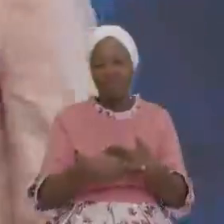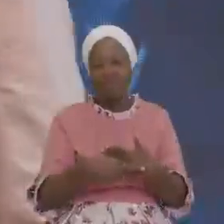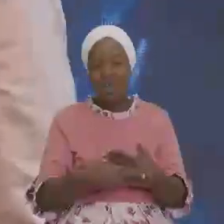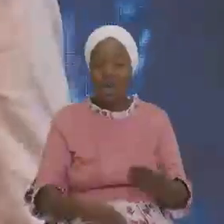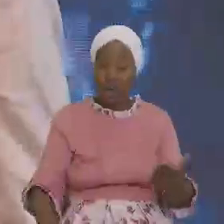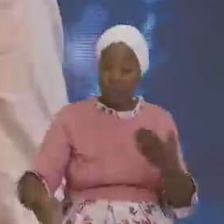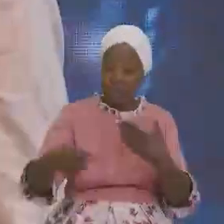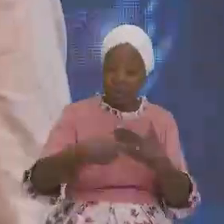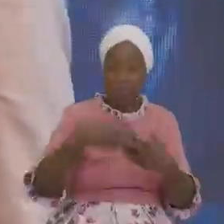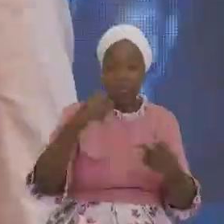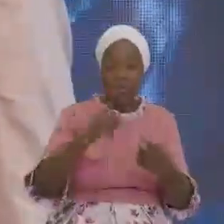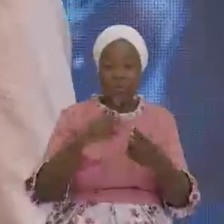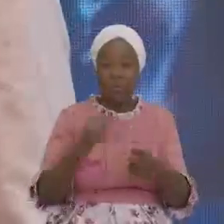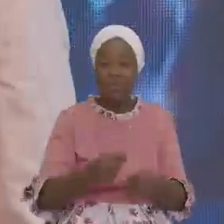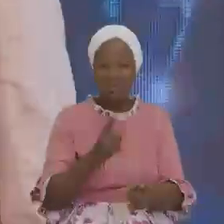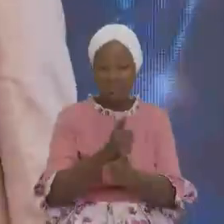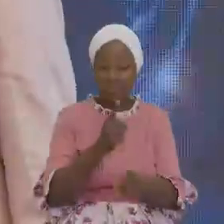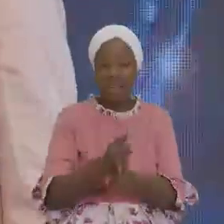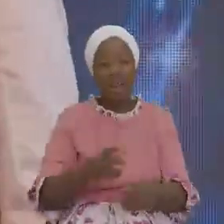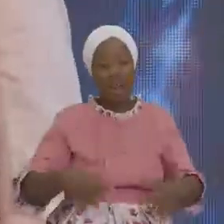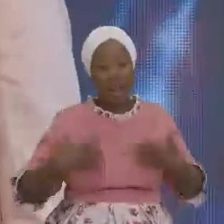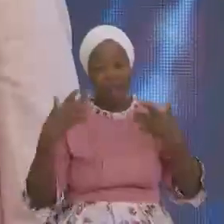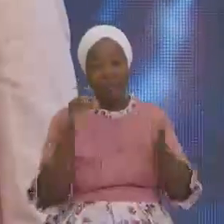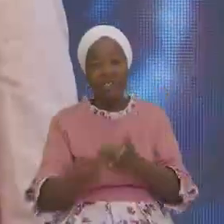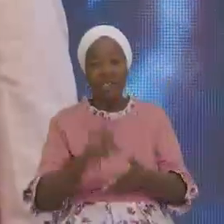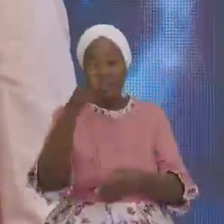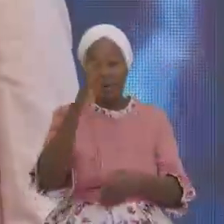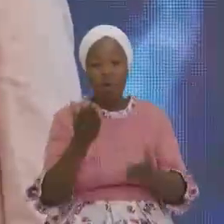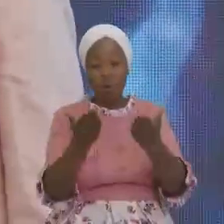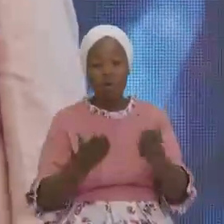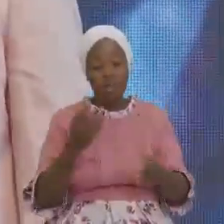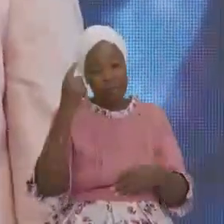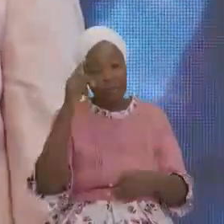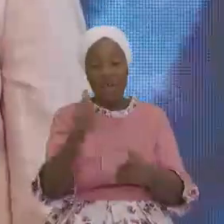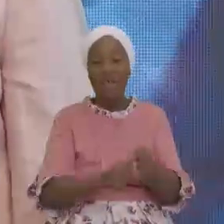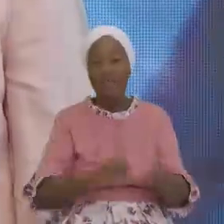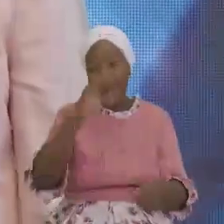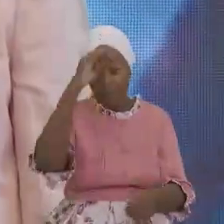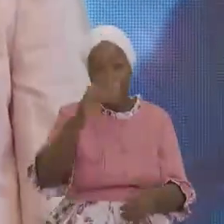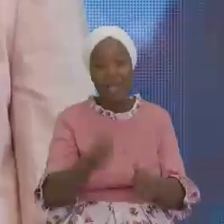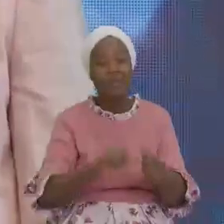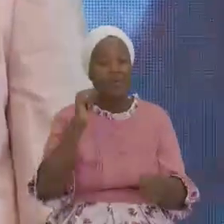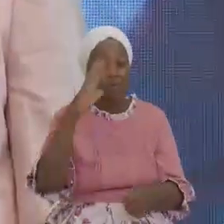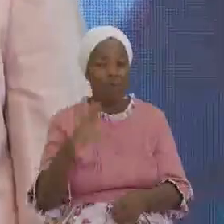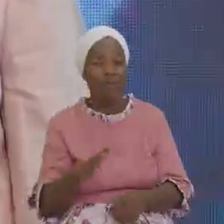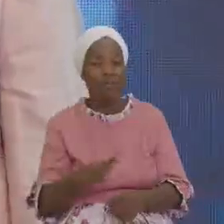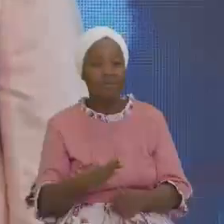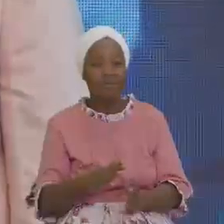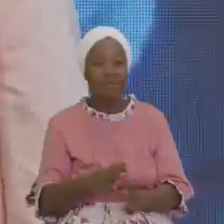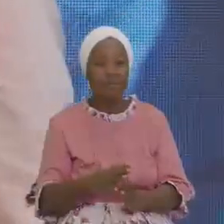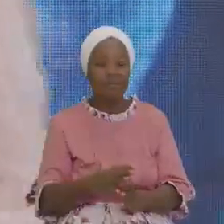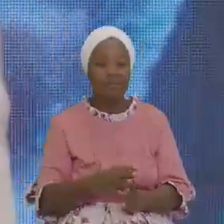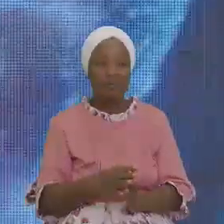Restoration to the original life God wanted for every man, every woman.